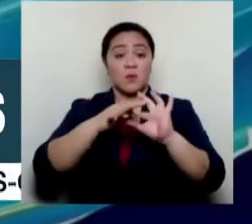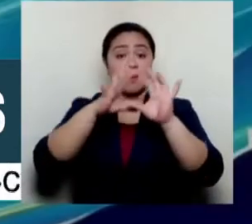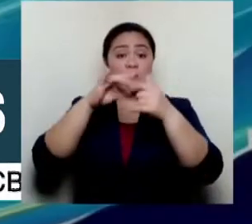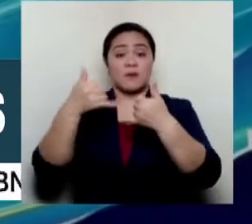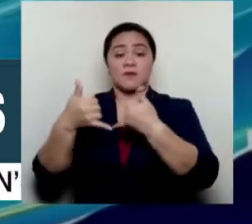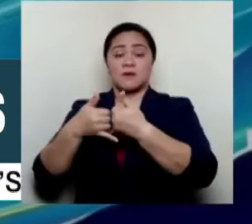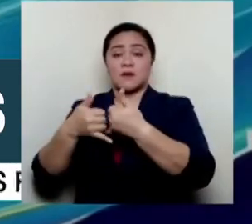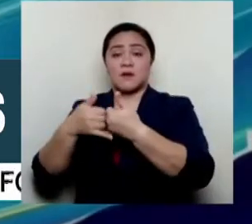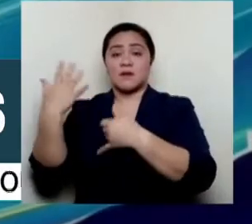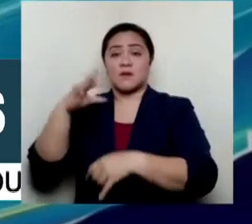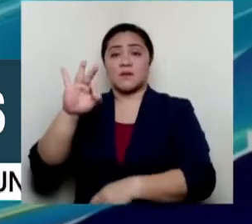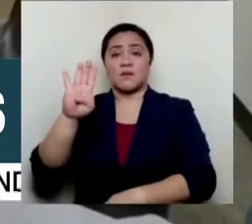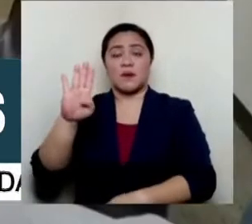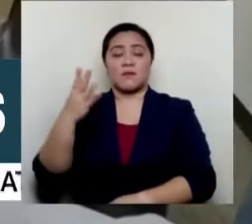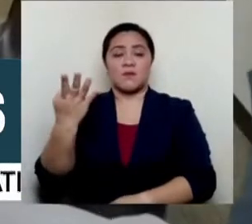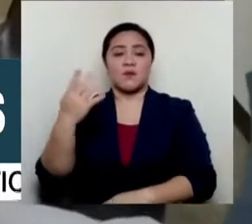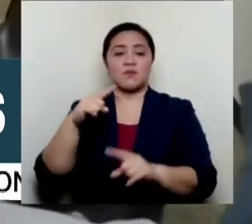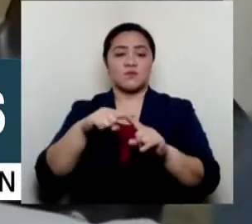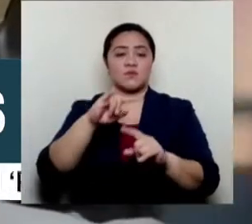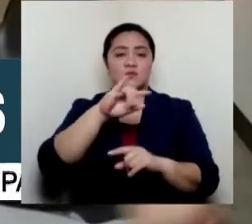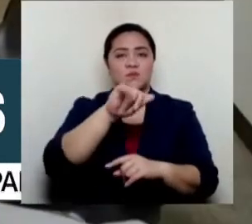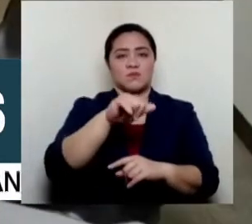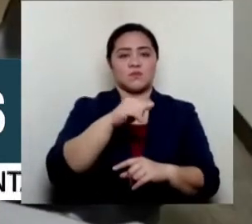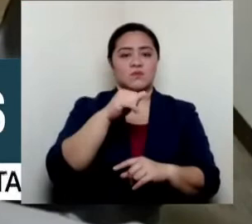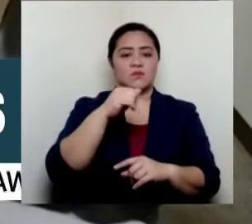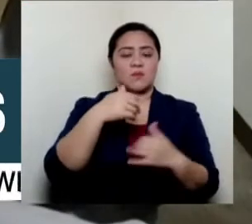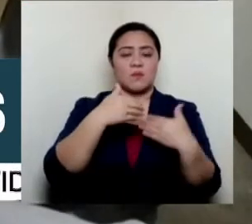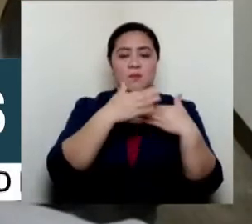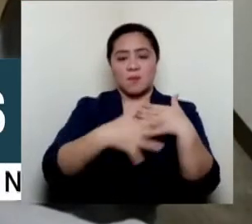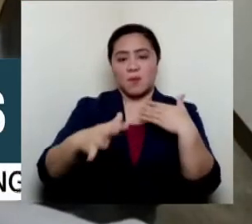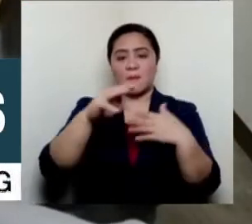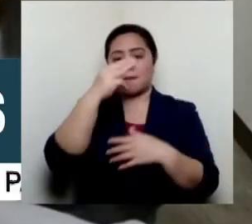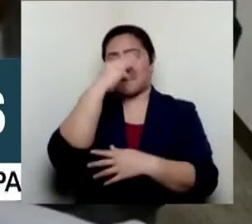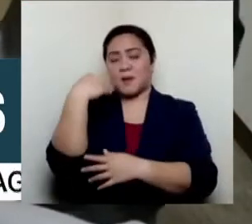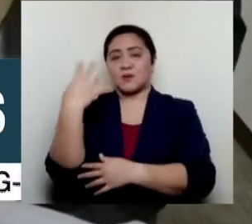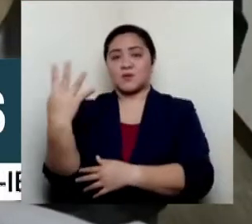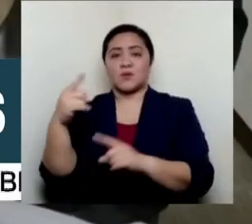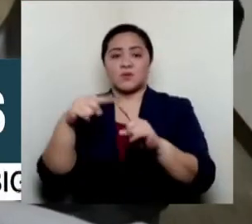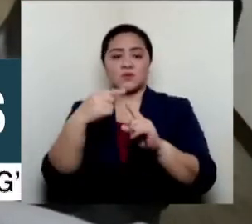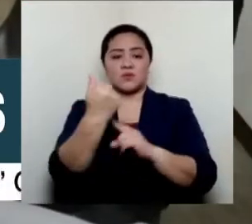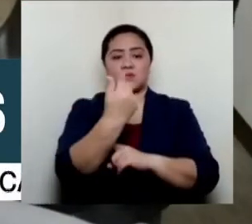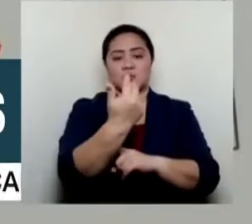20, with a Winter Paralympics following between March 4 to 13.